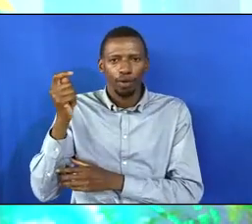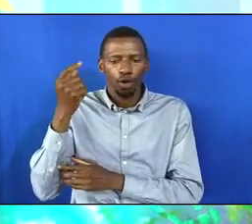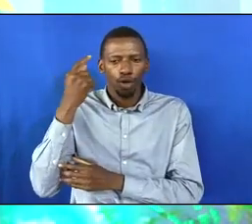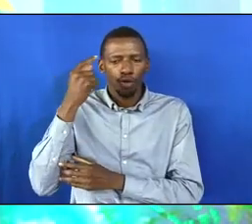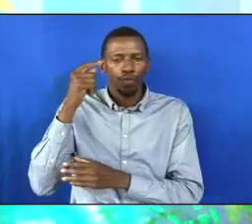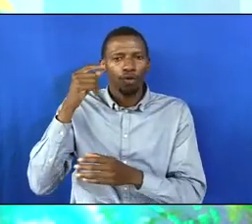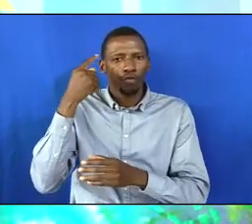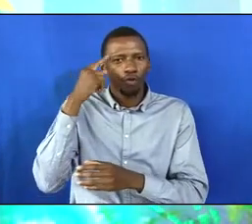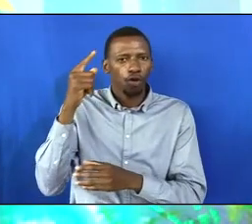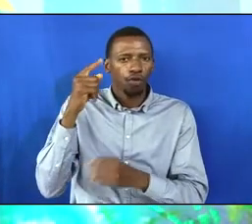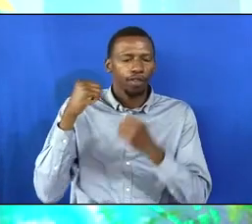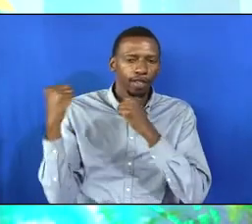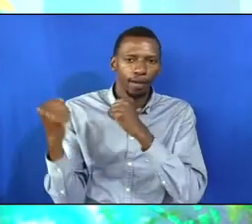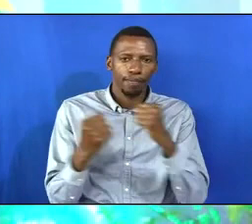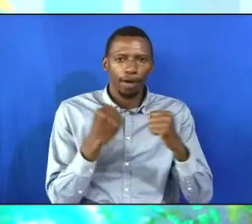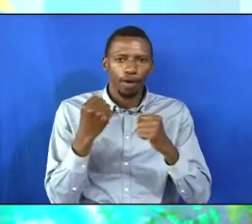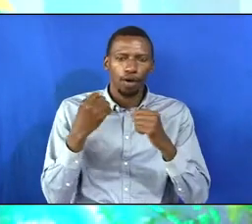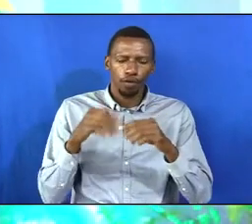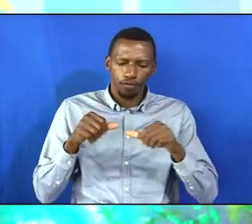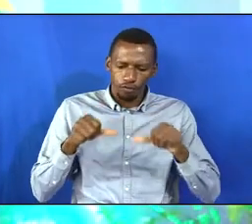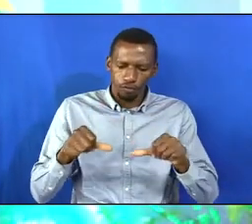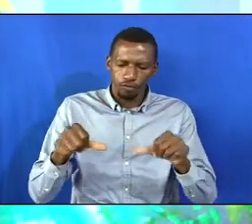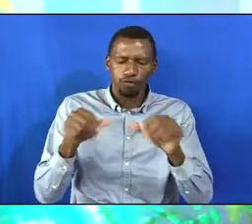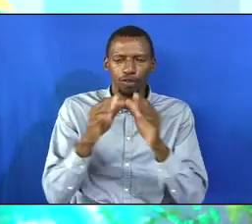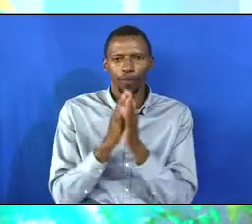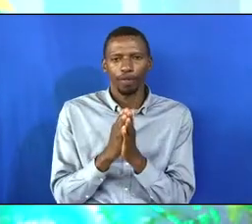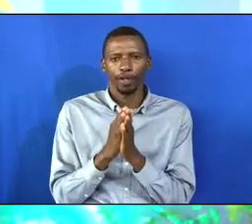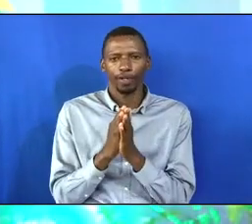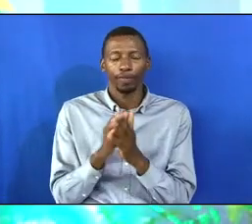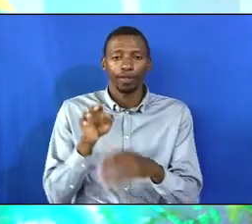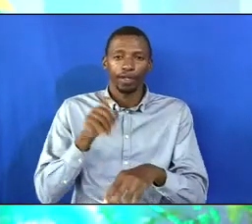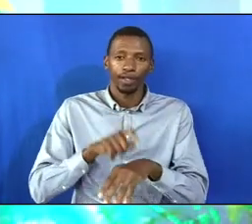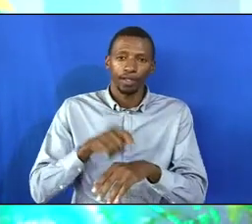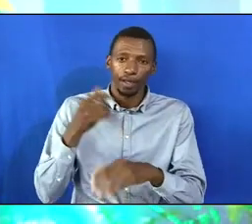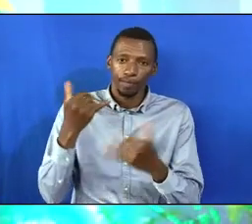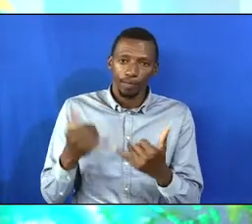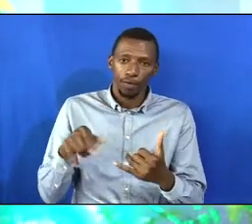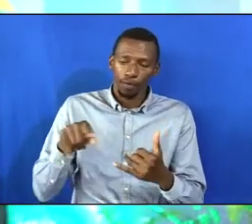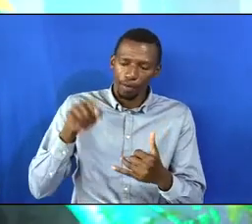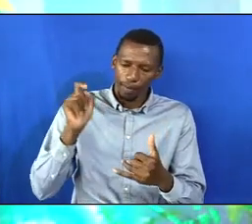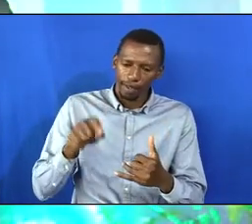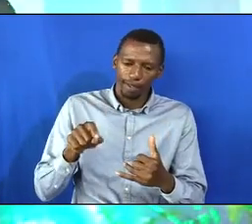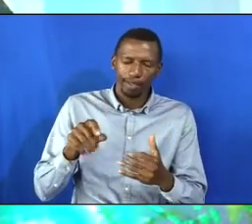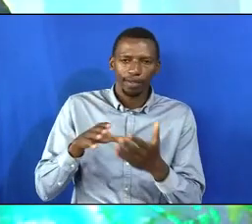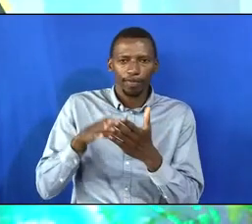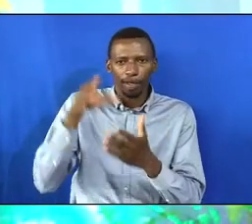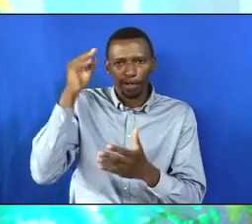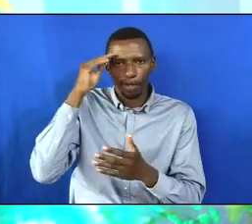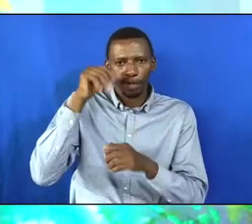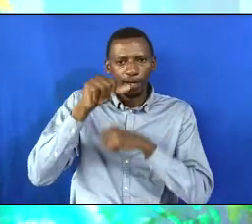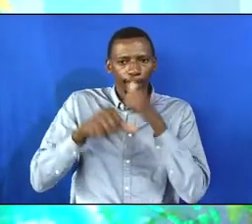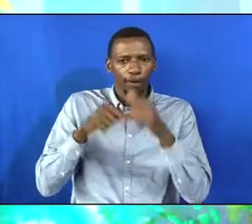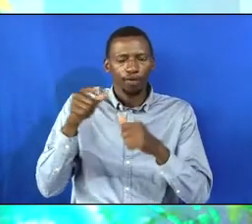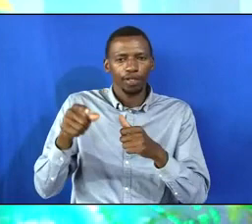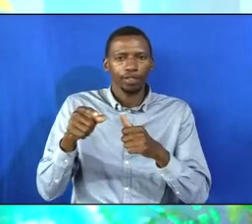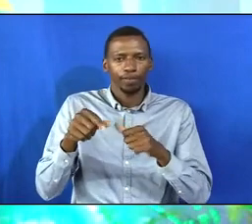prayer. It is now that we are to learn this lesson of prevailing prayer, of unyielding